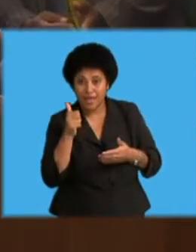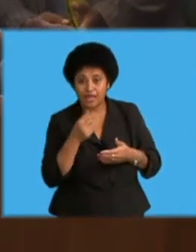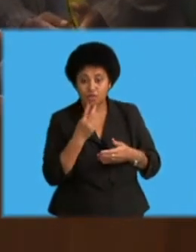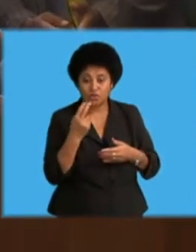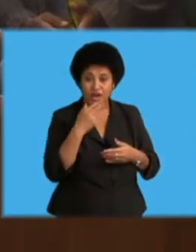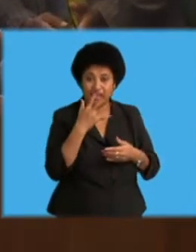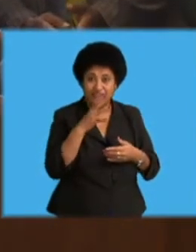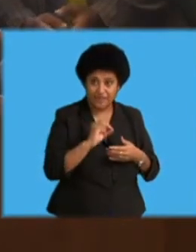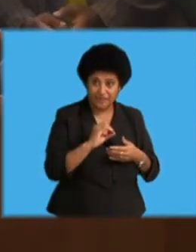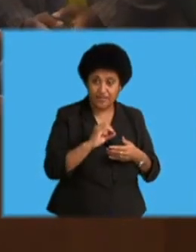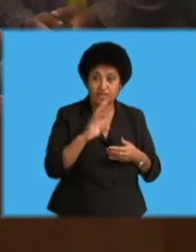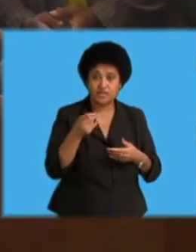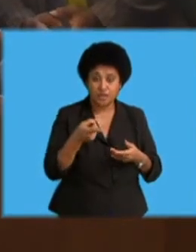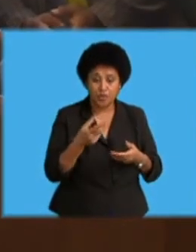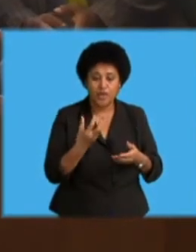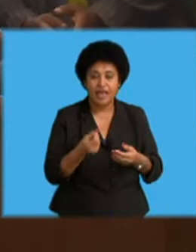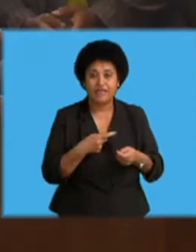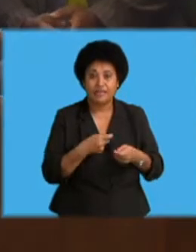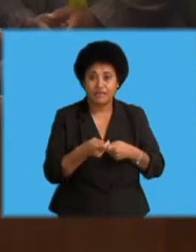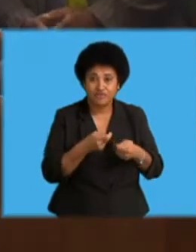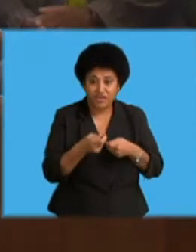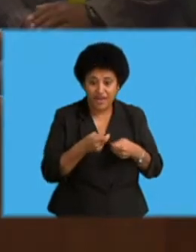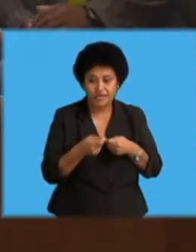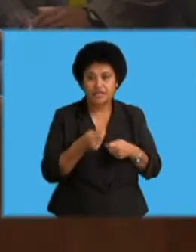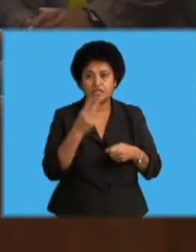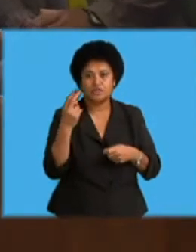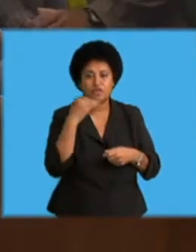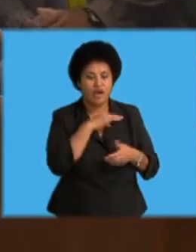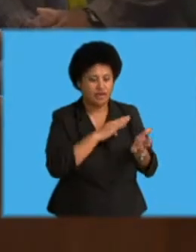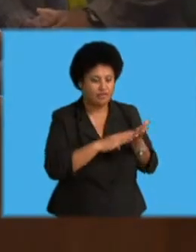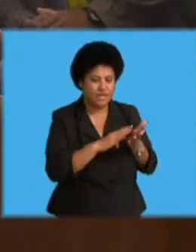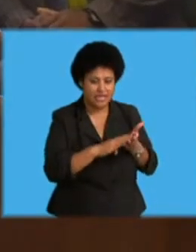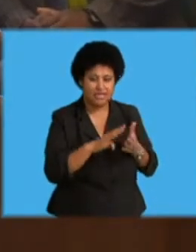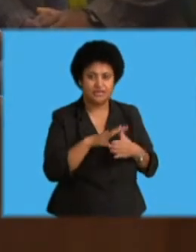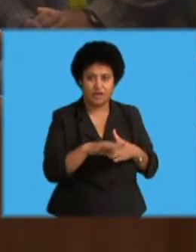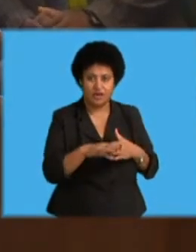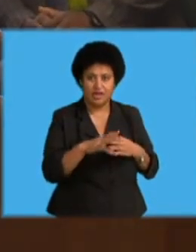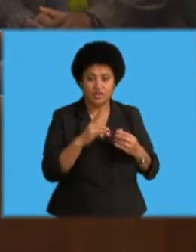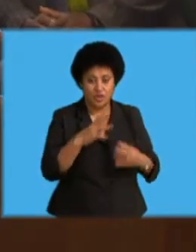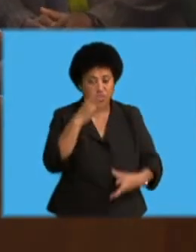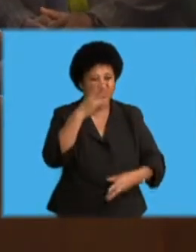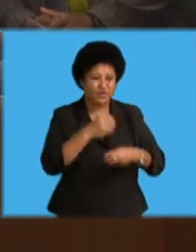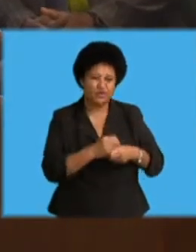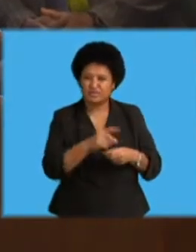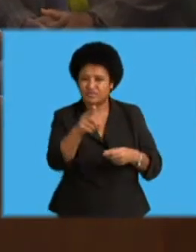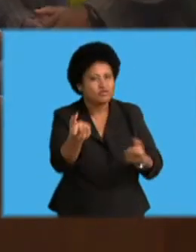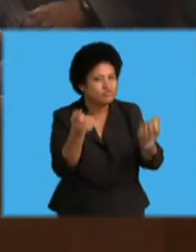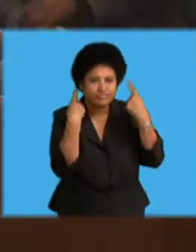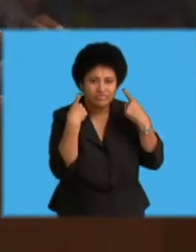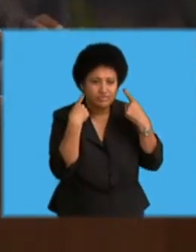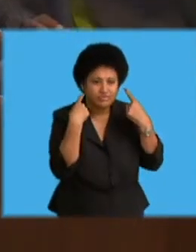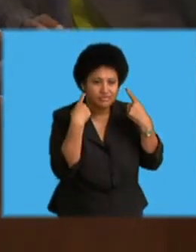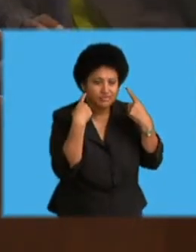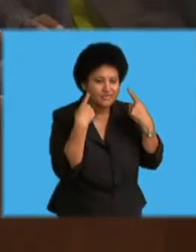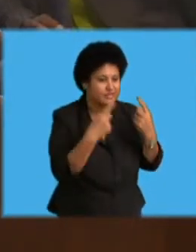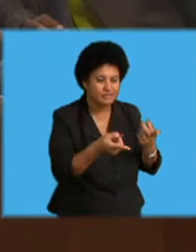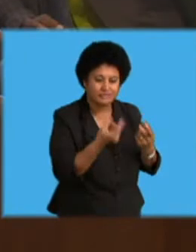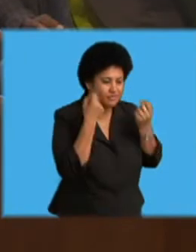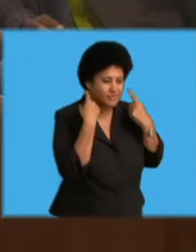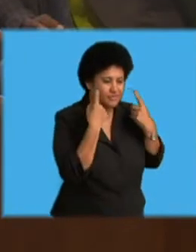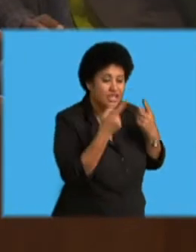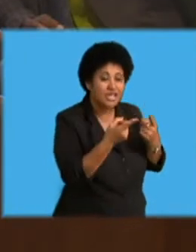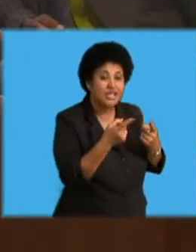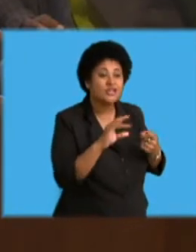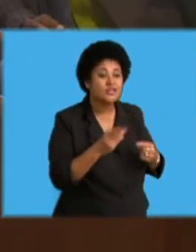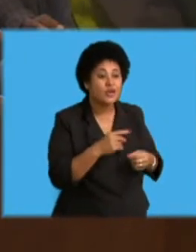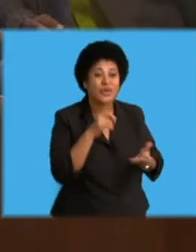raised in the market. So, Madam Speaker, Fiji's total outstanding debt, you don't understand that. Fiji's total outstanding debt at the